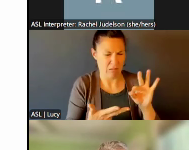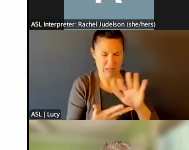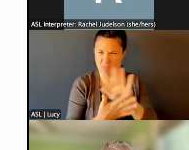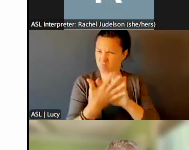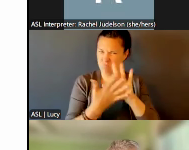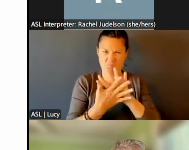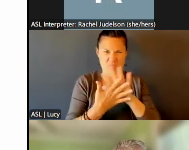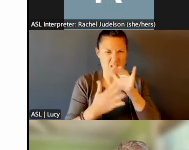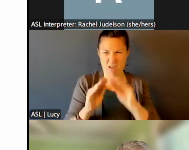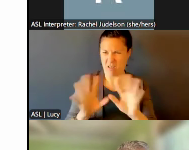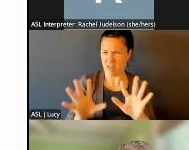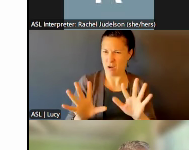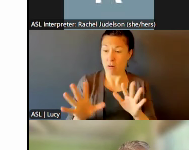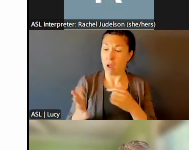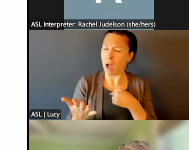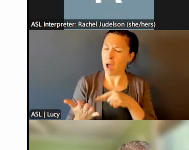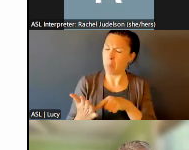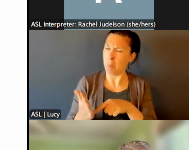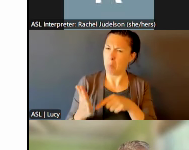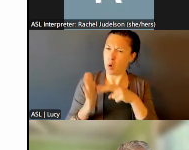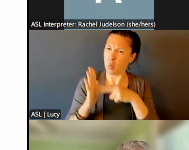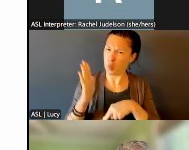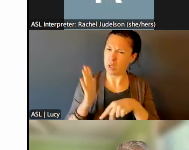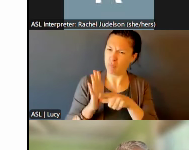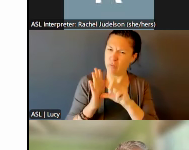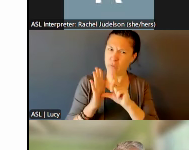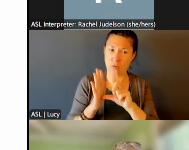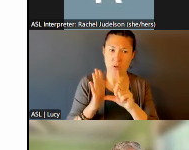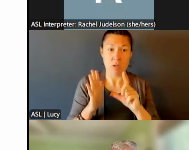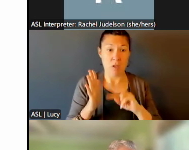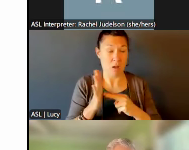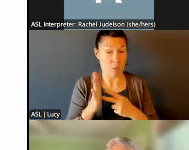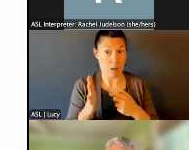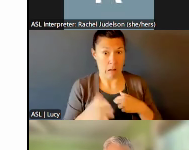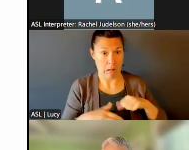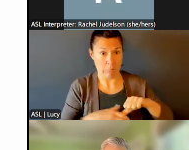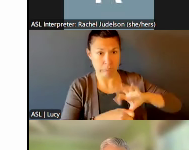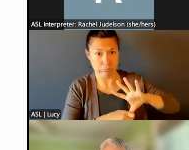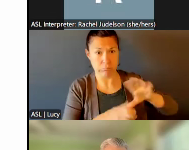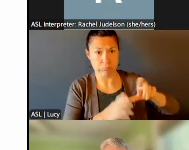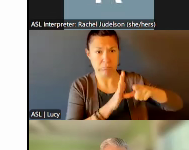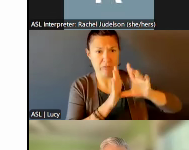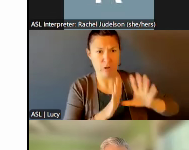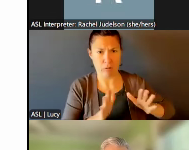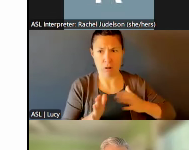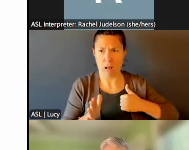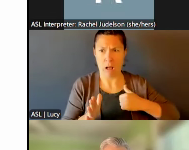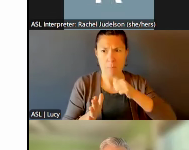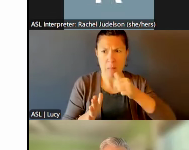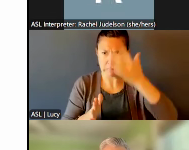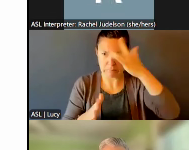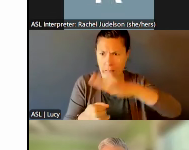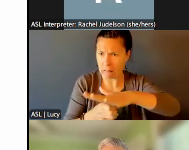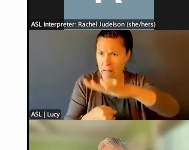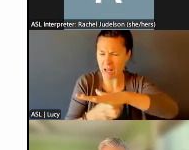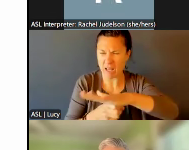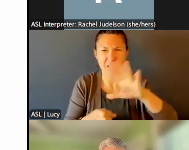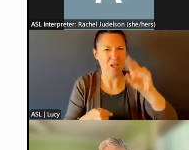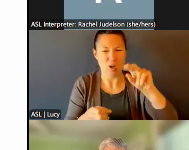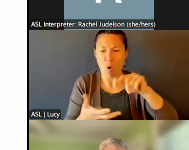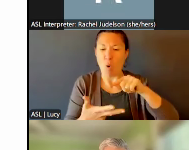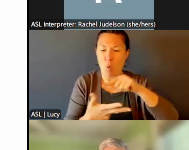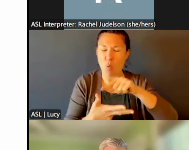a reviewer, it doesn't mean that you're a bad reviewer. It doesn't mean that you're not smart enough. It means that the author didn't make it clear